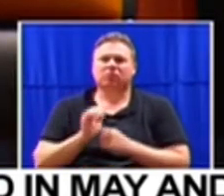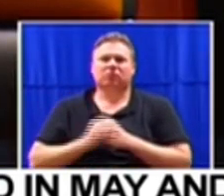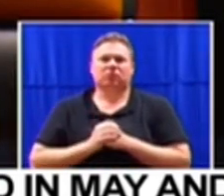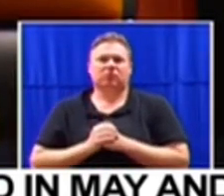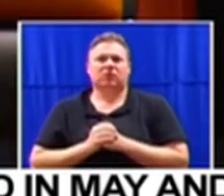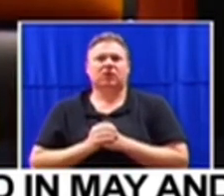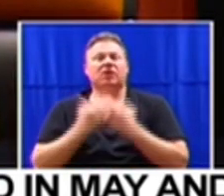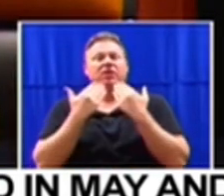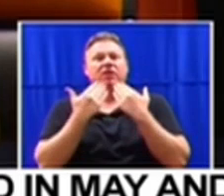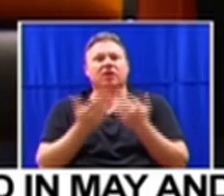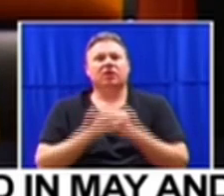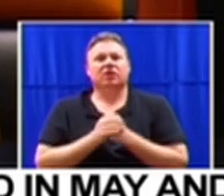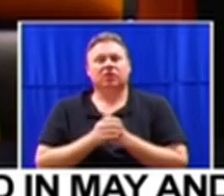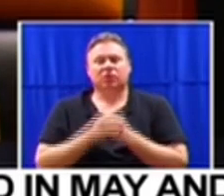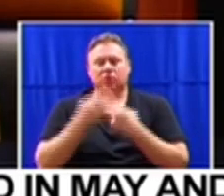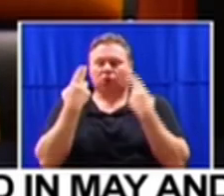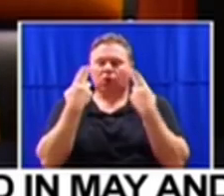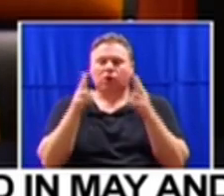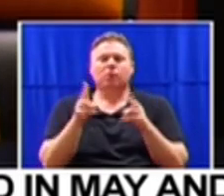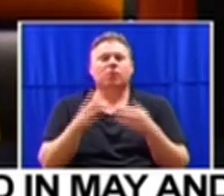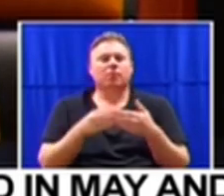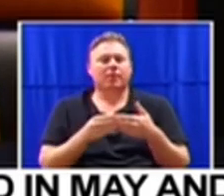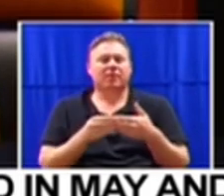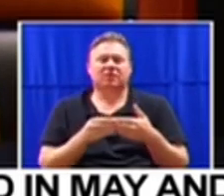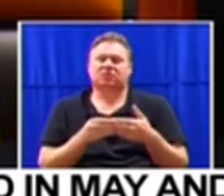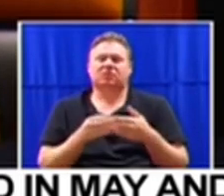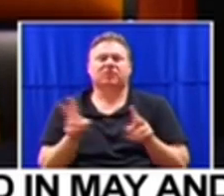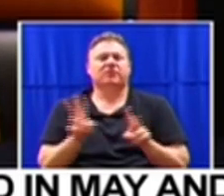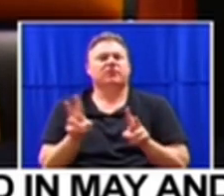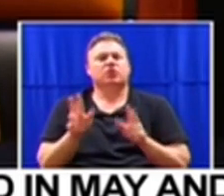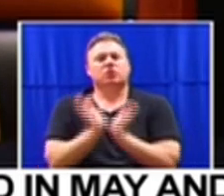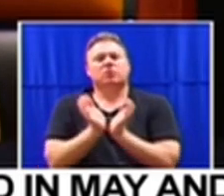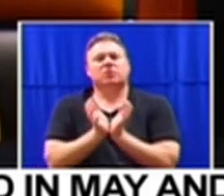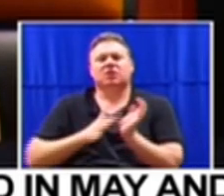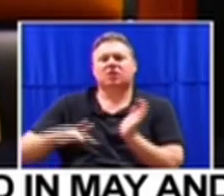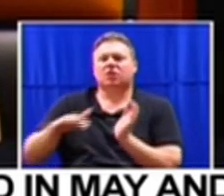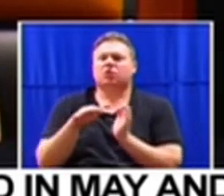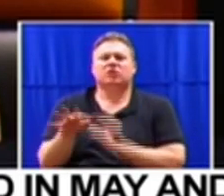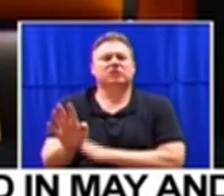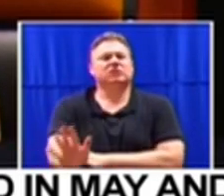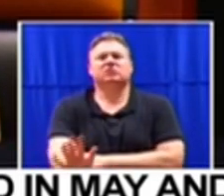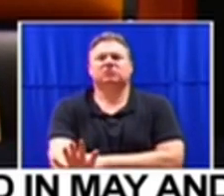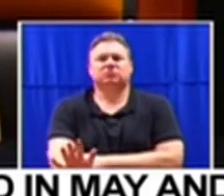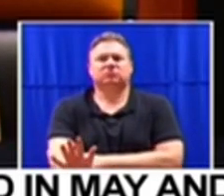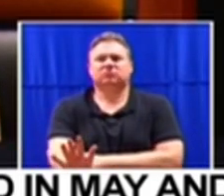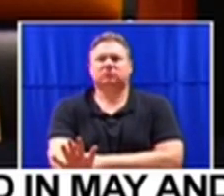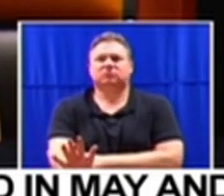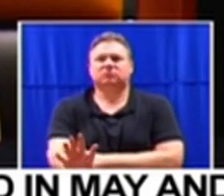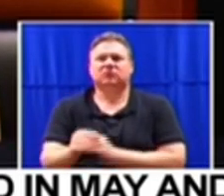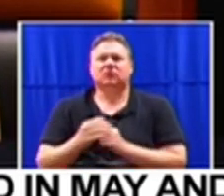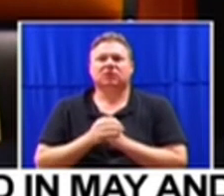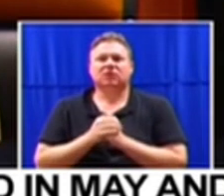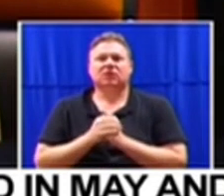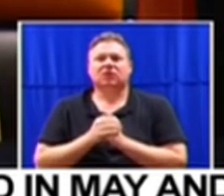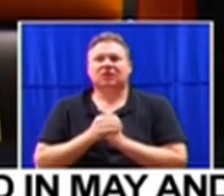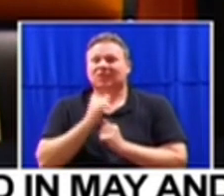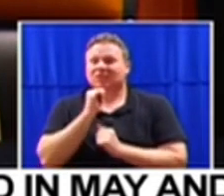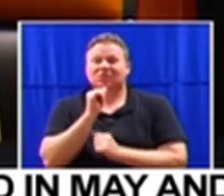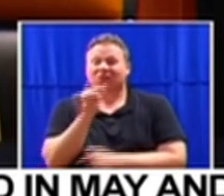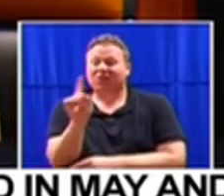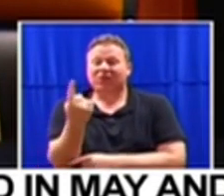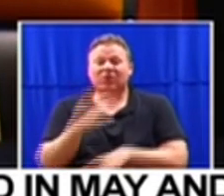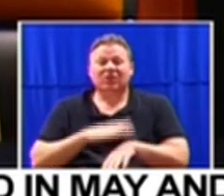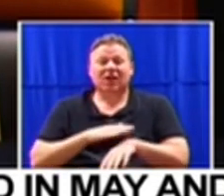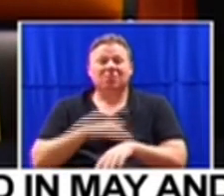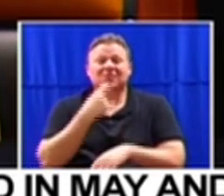Thank you. Honorable members on virtual platform and in the House, I'm not saying this for the first time, and